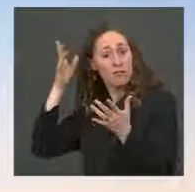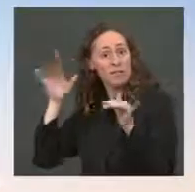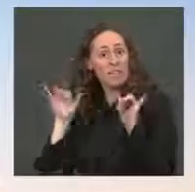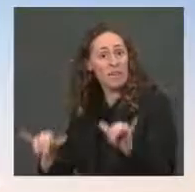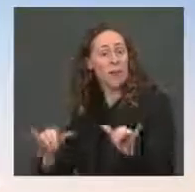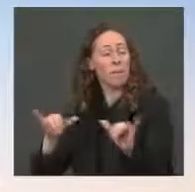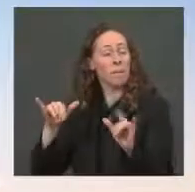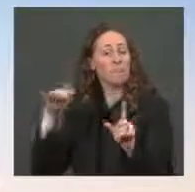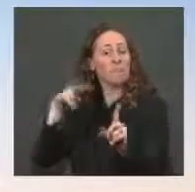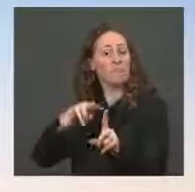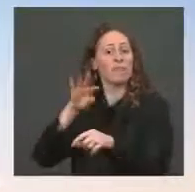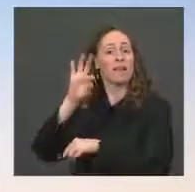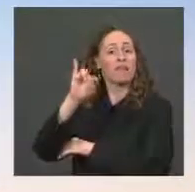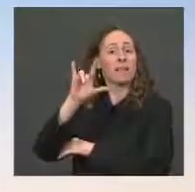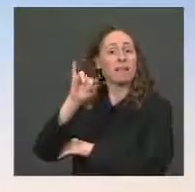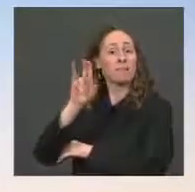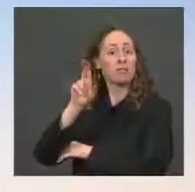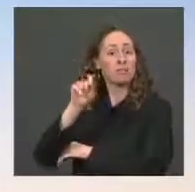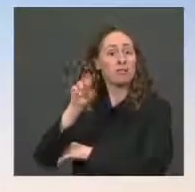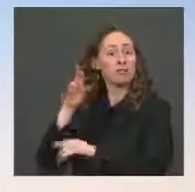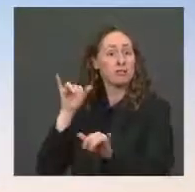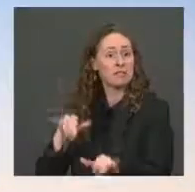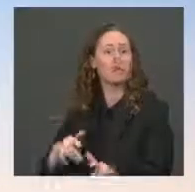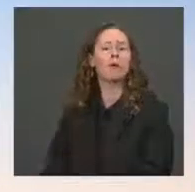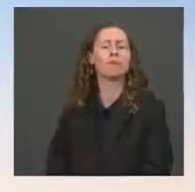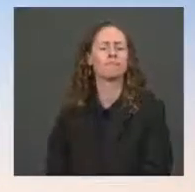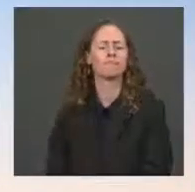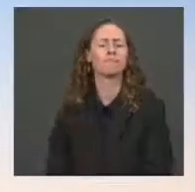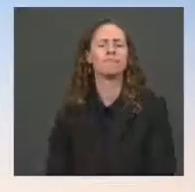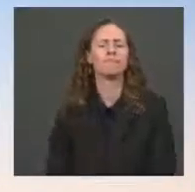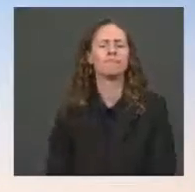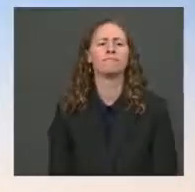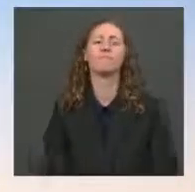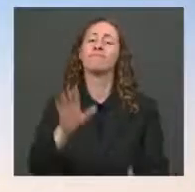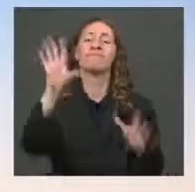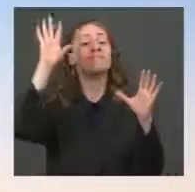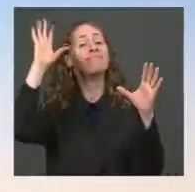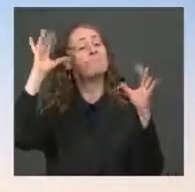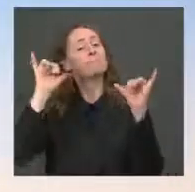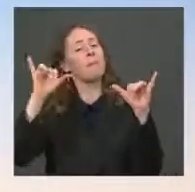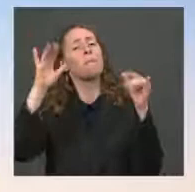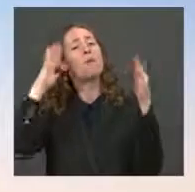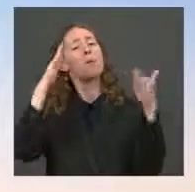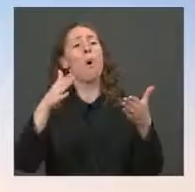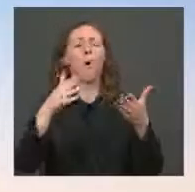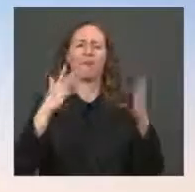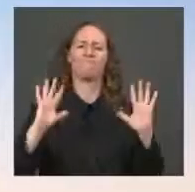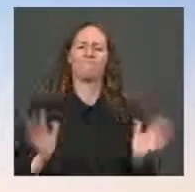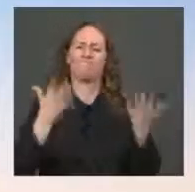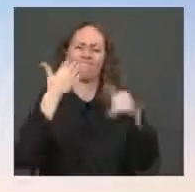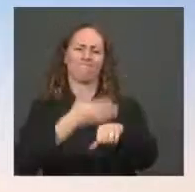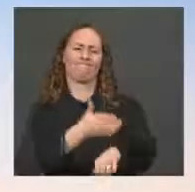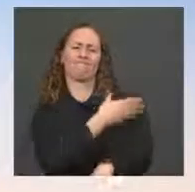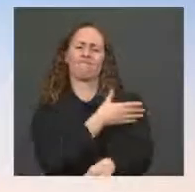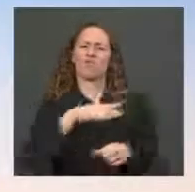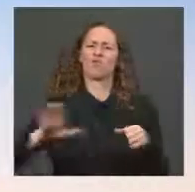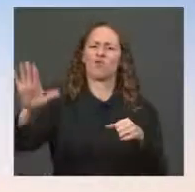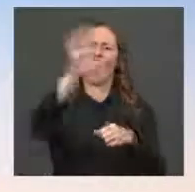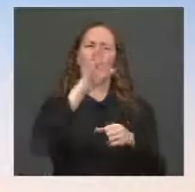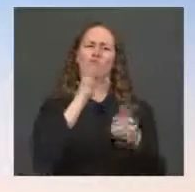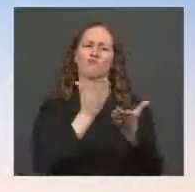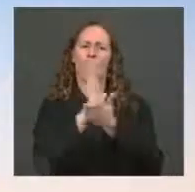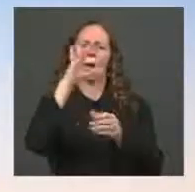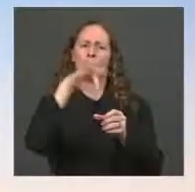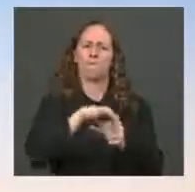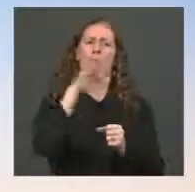Right now, our goal has been on moving voting rights legislation forward. The Senate has obviously been working through it. There's been some announcements made about